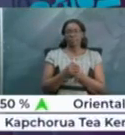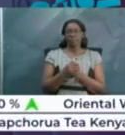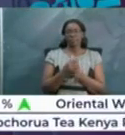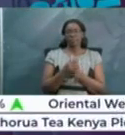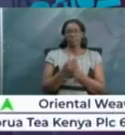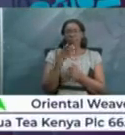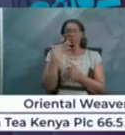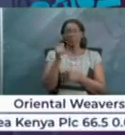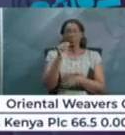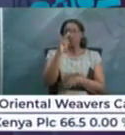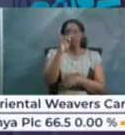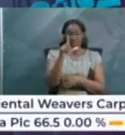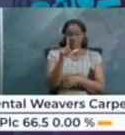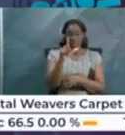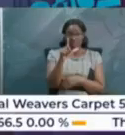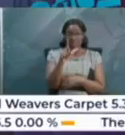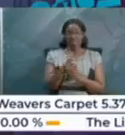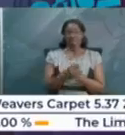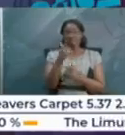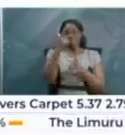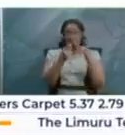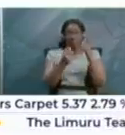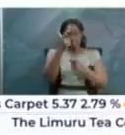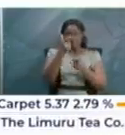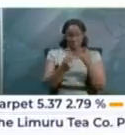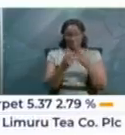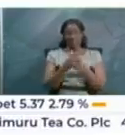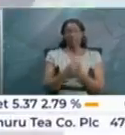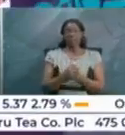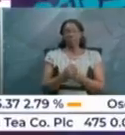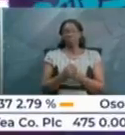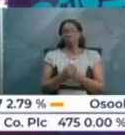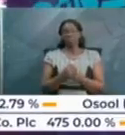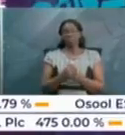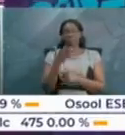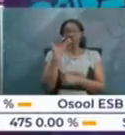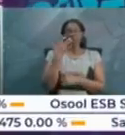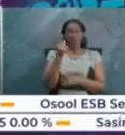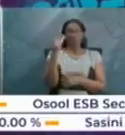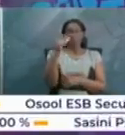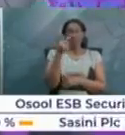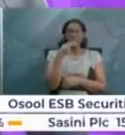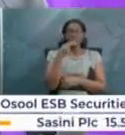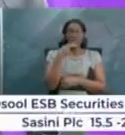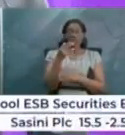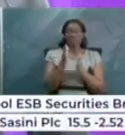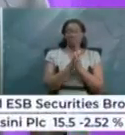Okay, 500 ml of milk, of milk, 500 grams of honey,